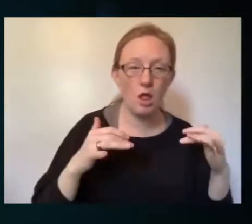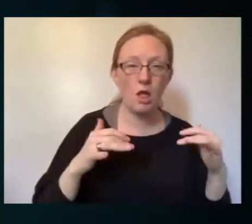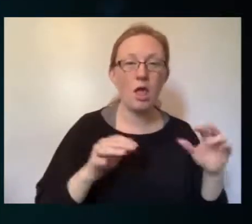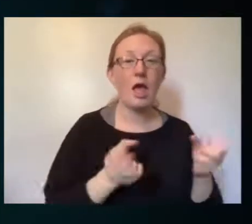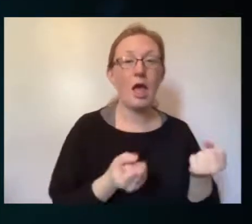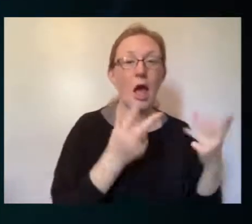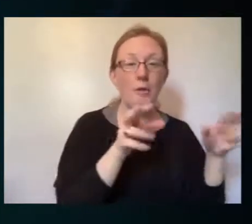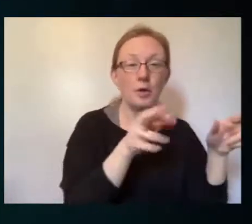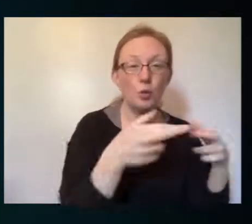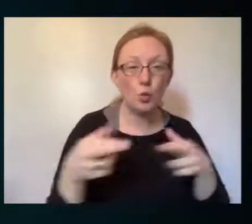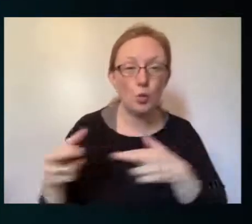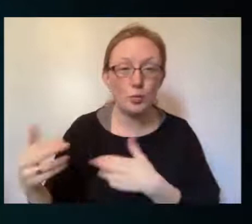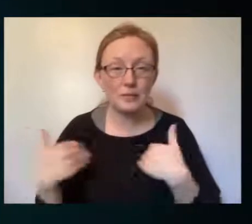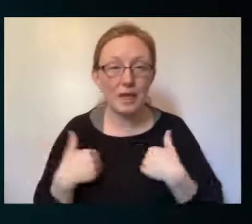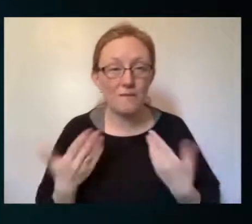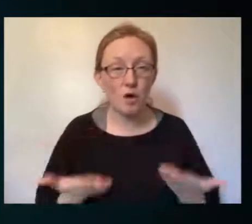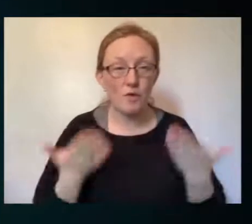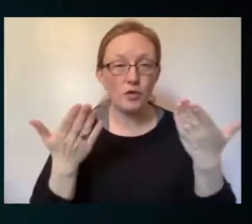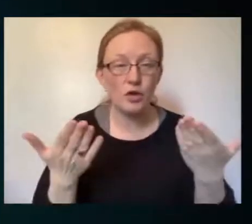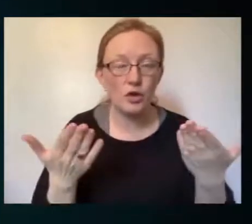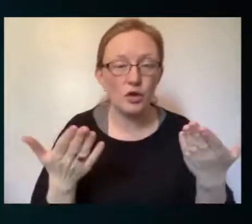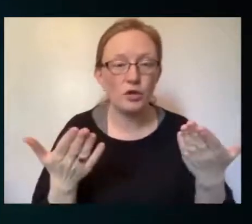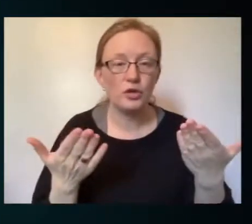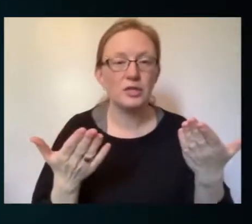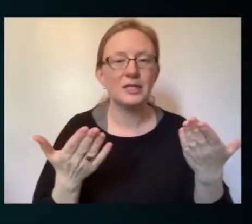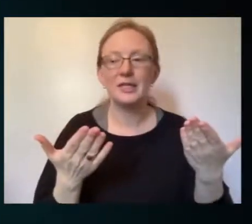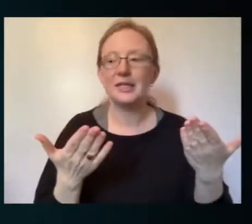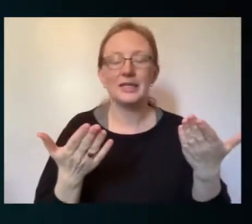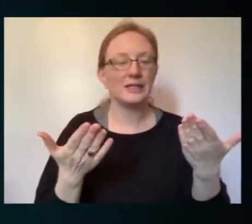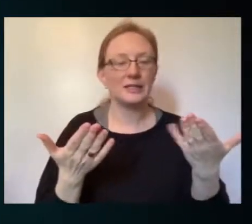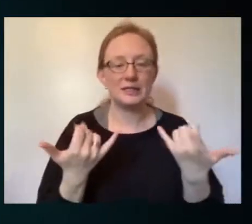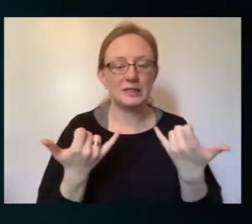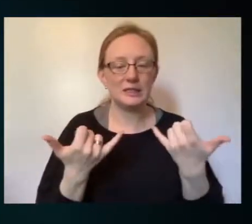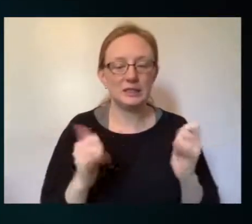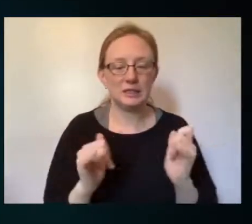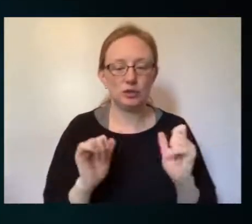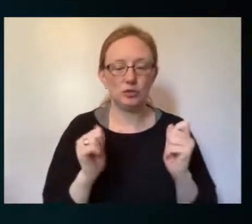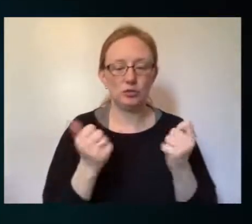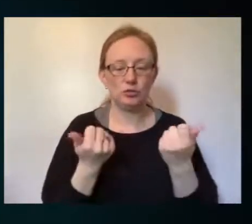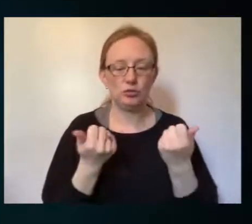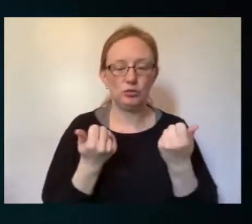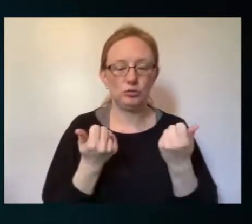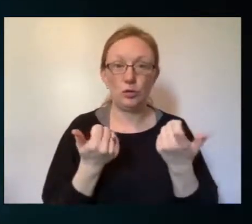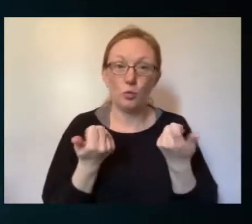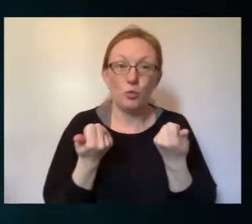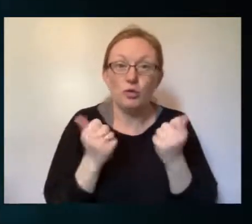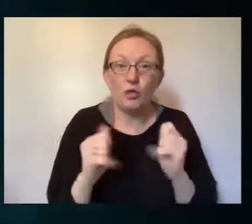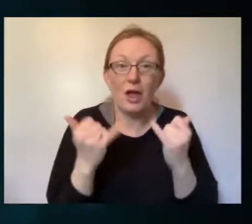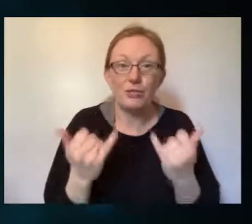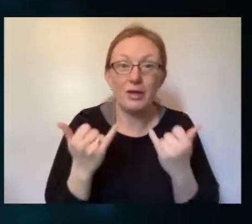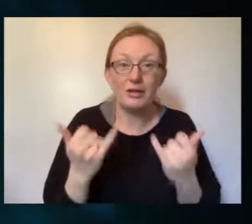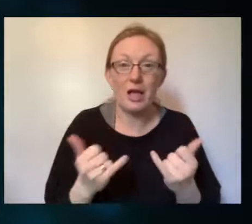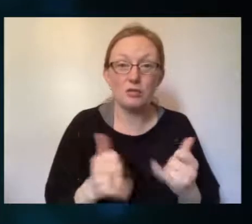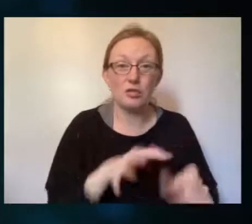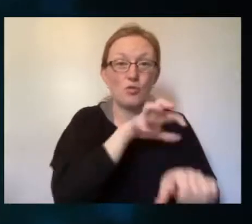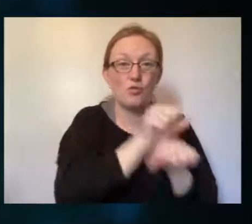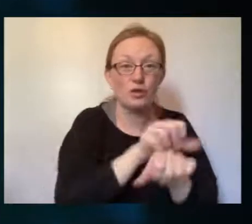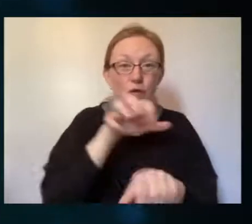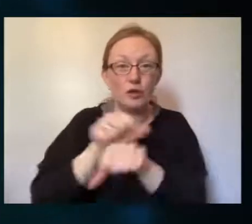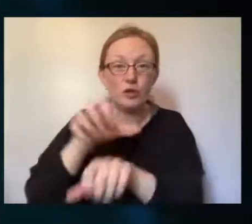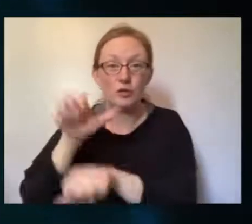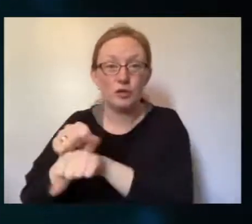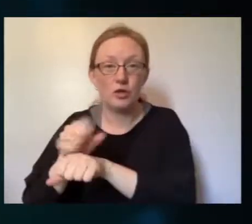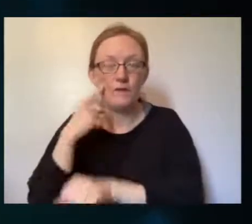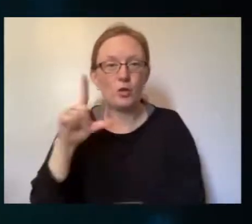need. And we're already in the process of trying to book venues for 2026, or the people who are involved